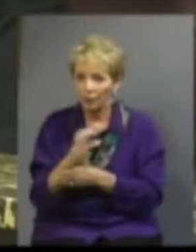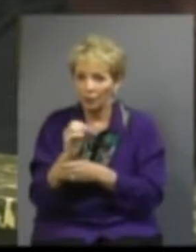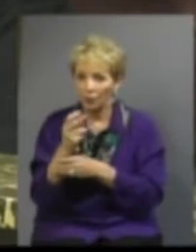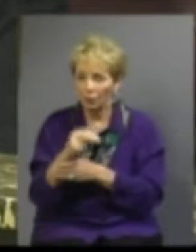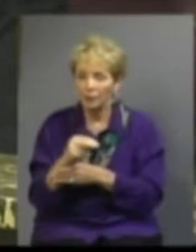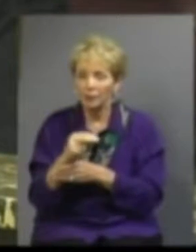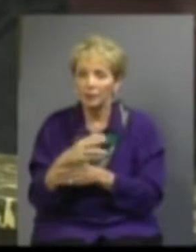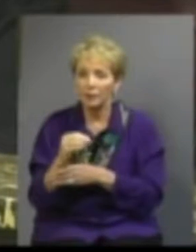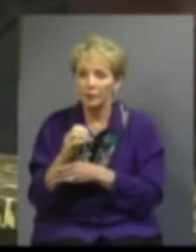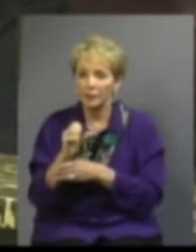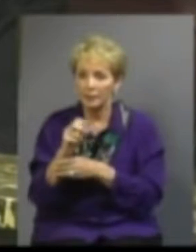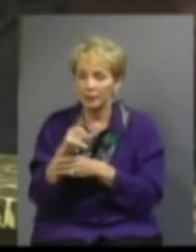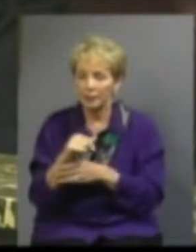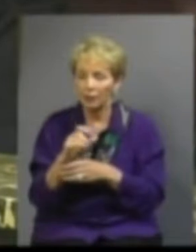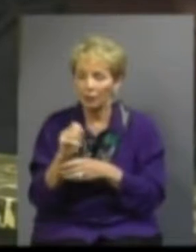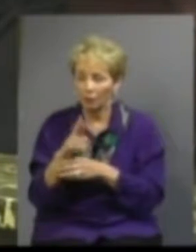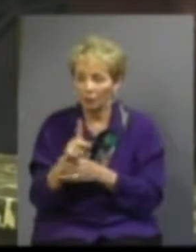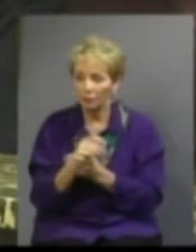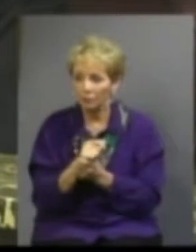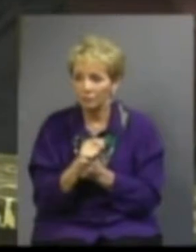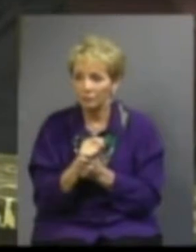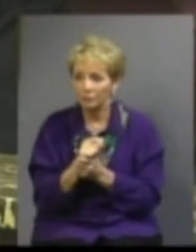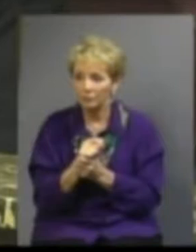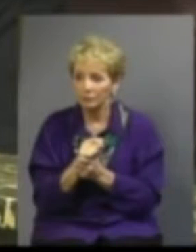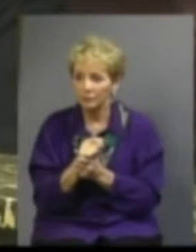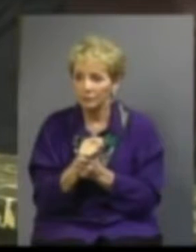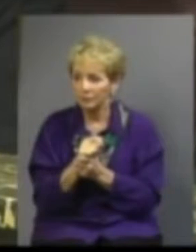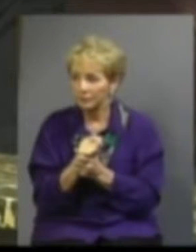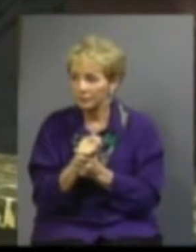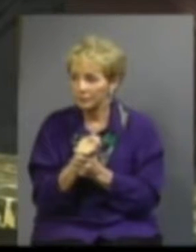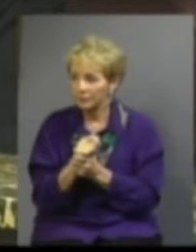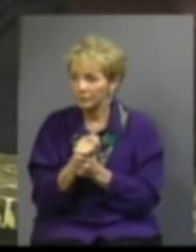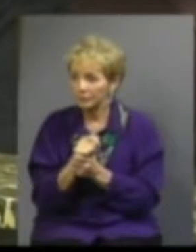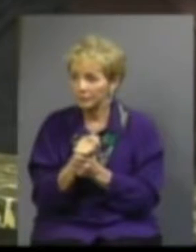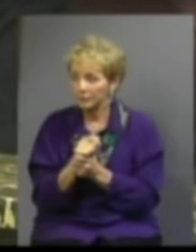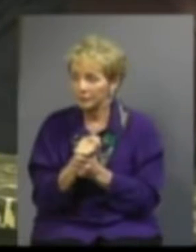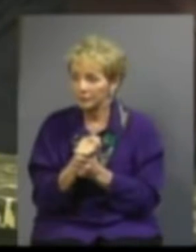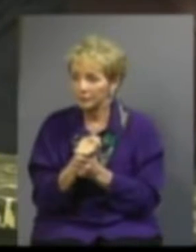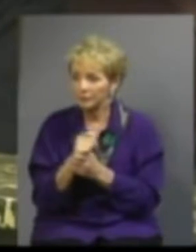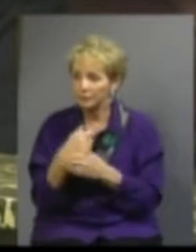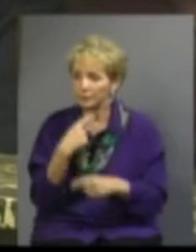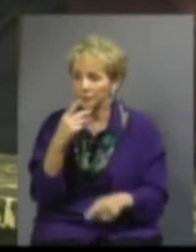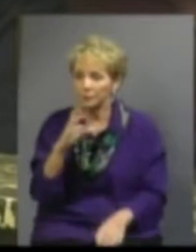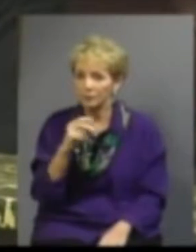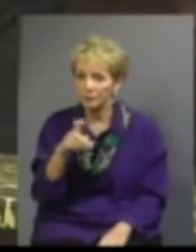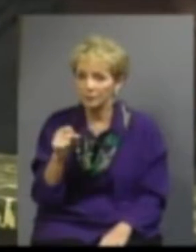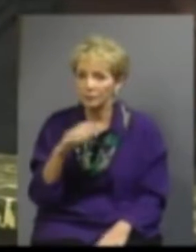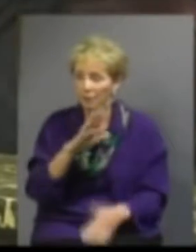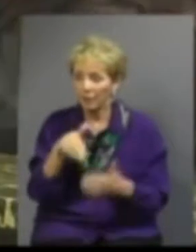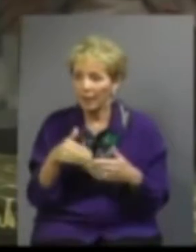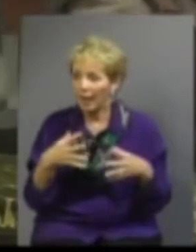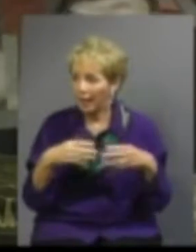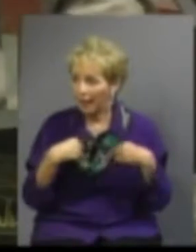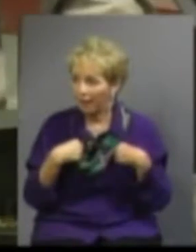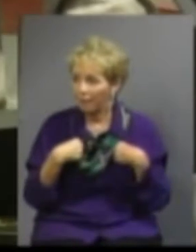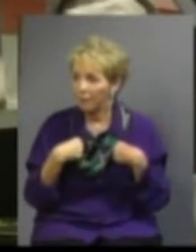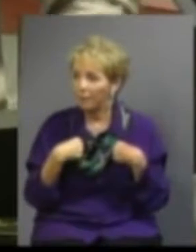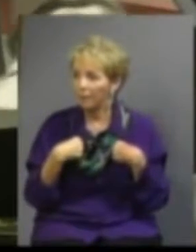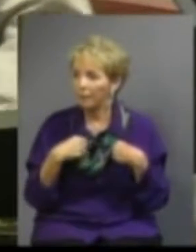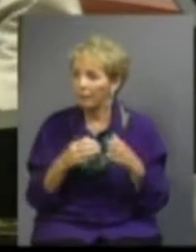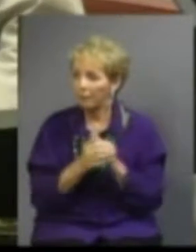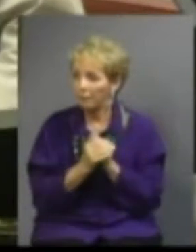Mayor. Sally Sandy, City Clerk. Move to Form of adopt. motion. I want to tell you, Brooks, you've got, all in favor say aye, by the way. Aye.